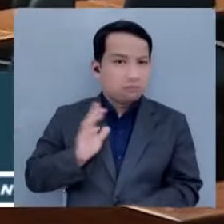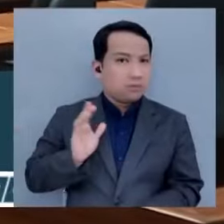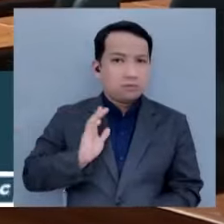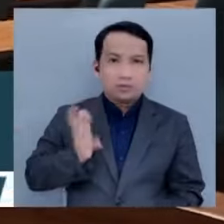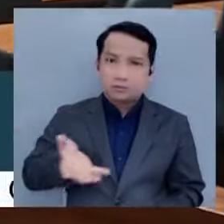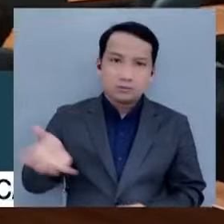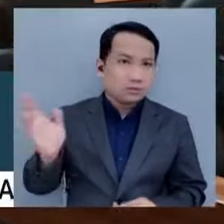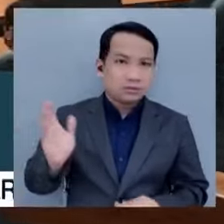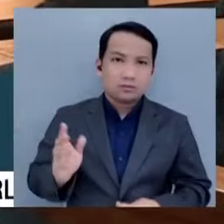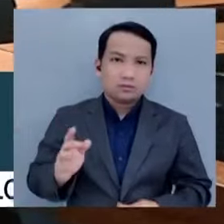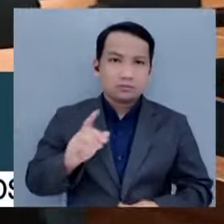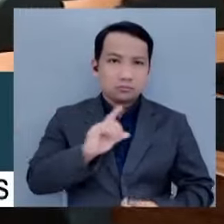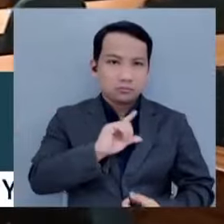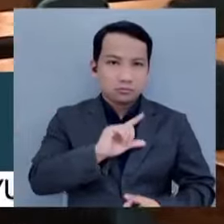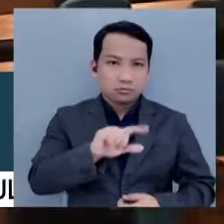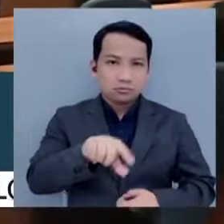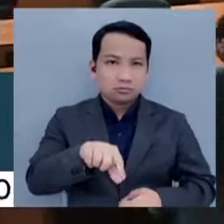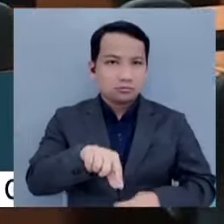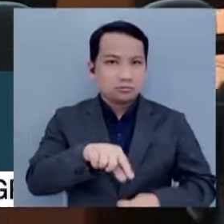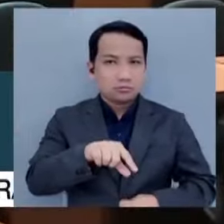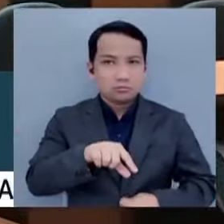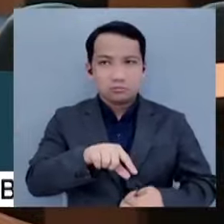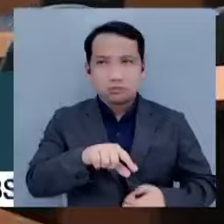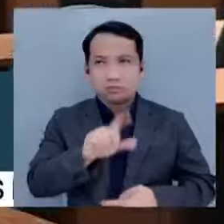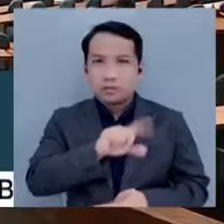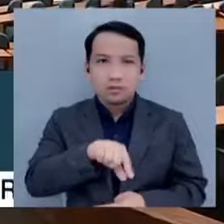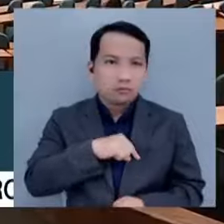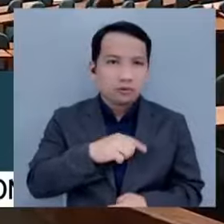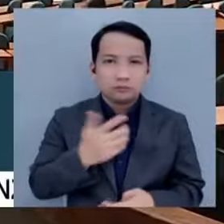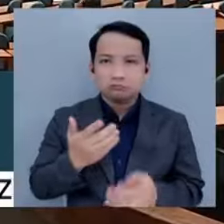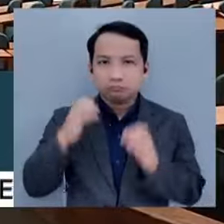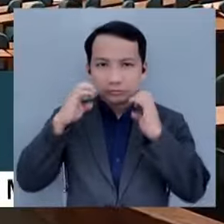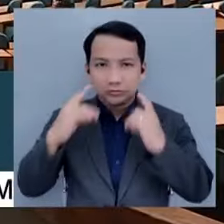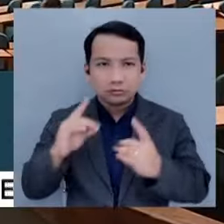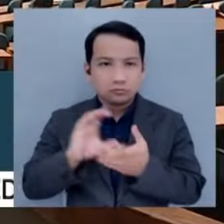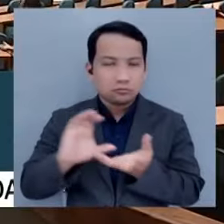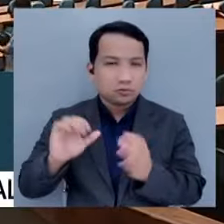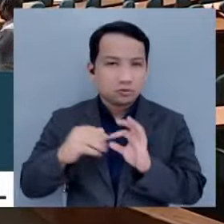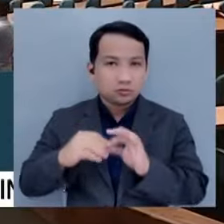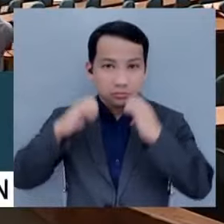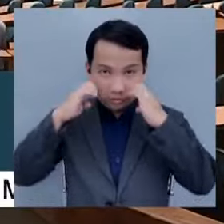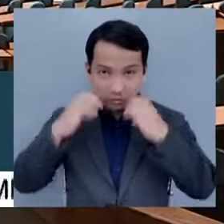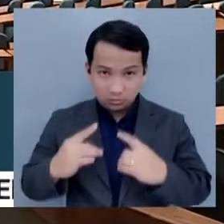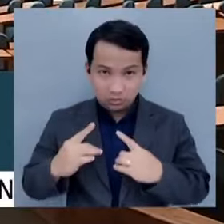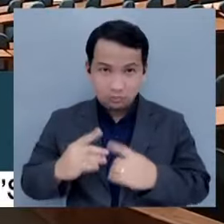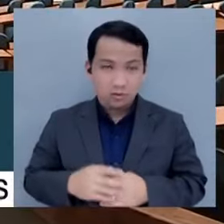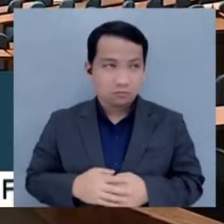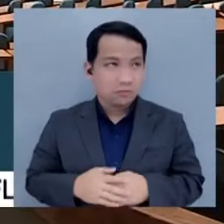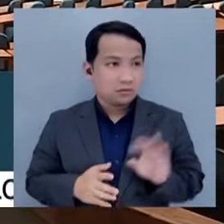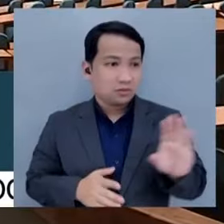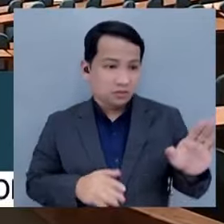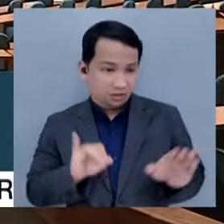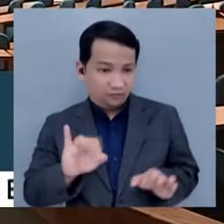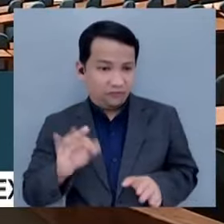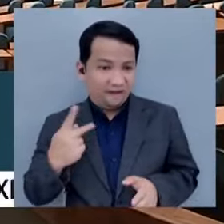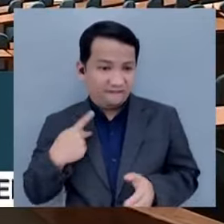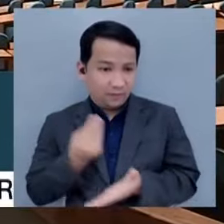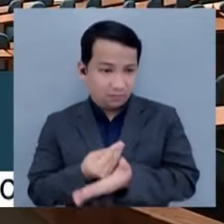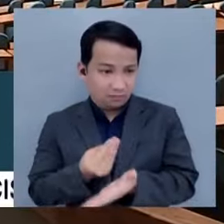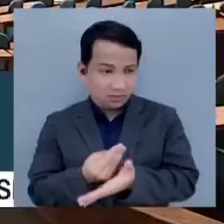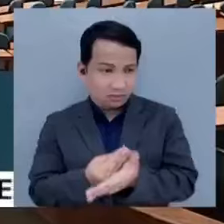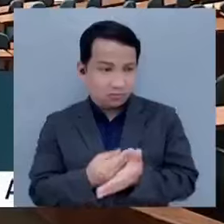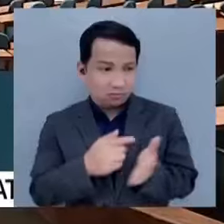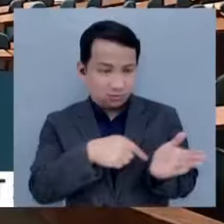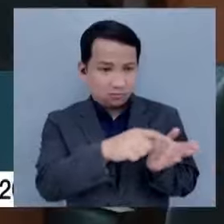quality products or in this case education, have the money to spend. Wala,